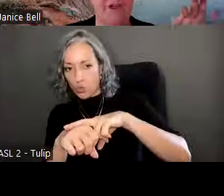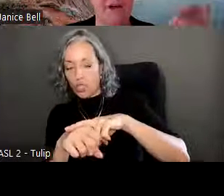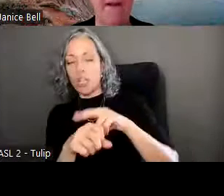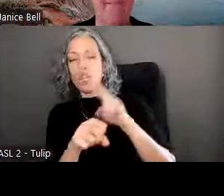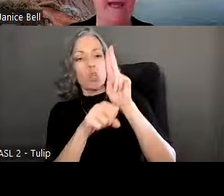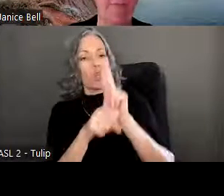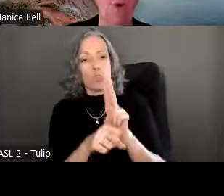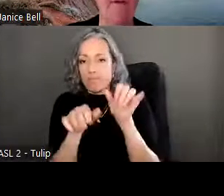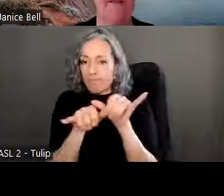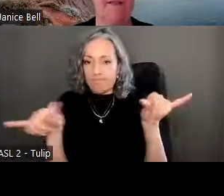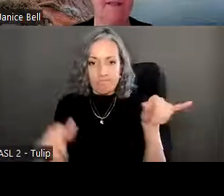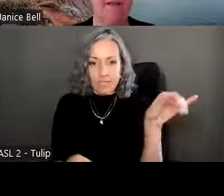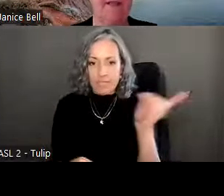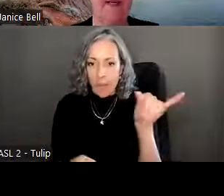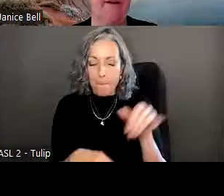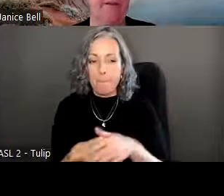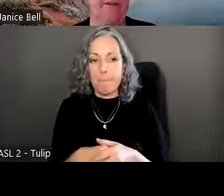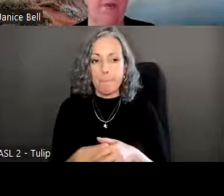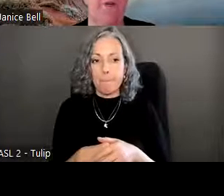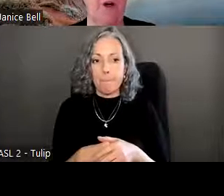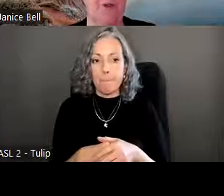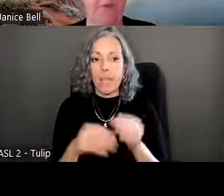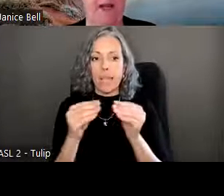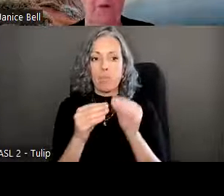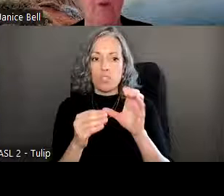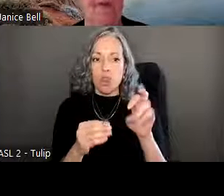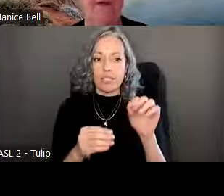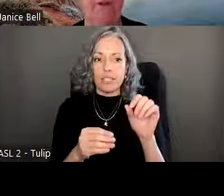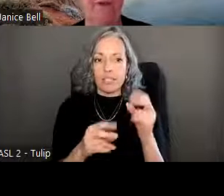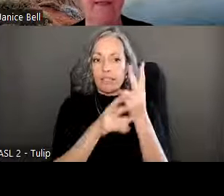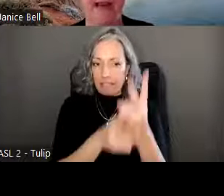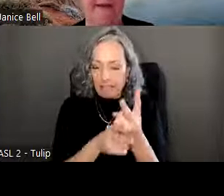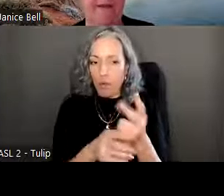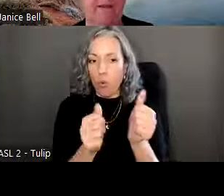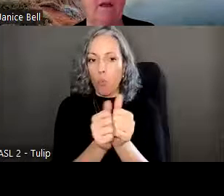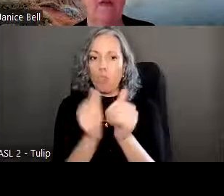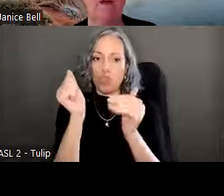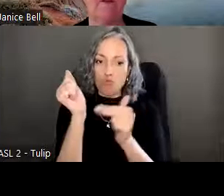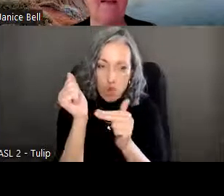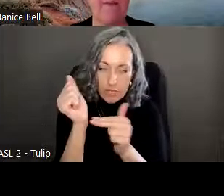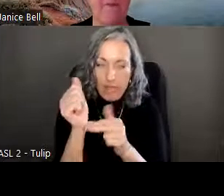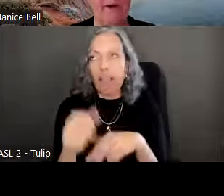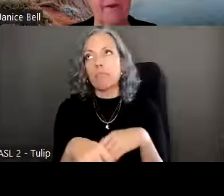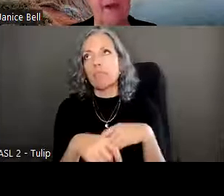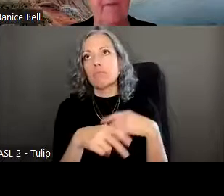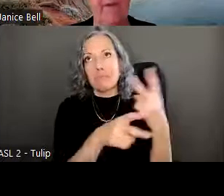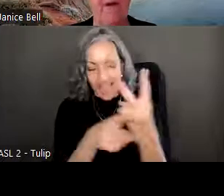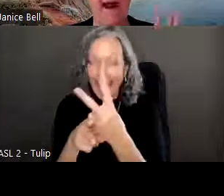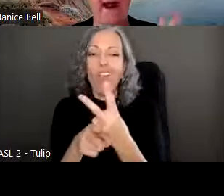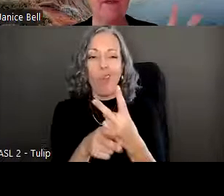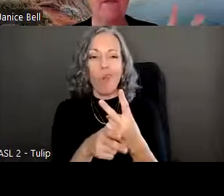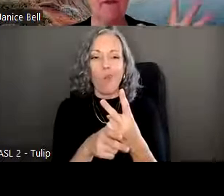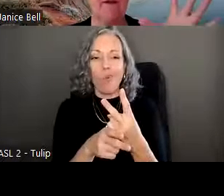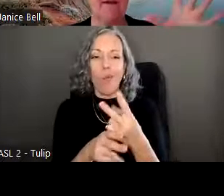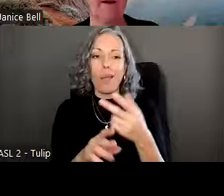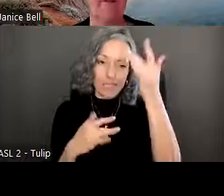same measure. And more of the CCRC caregivers are helping with medical and nursing tasks. So I think it's important to think about